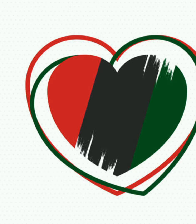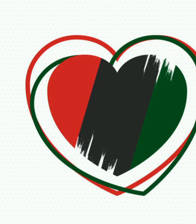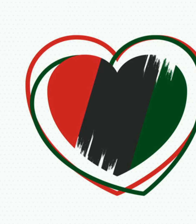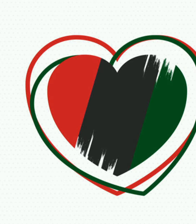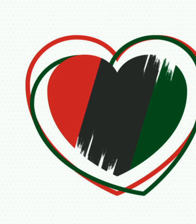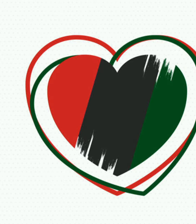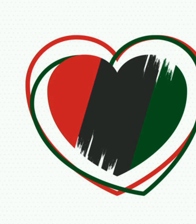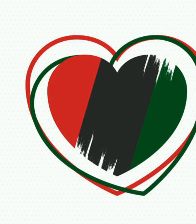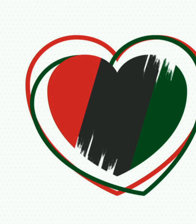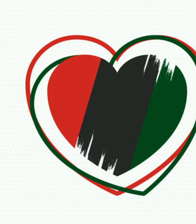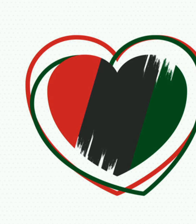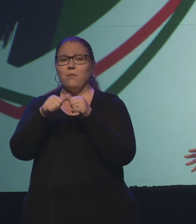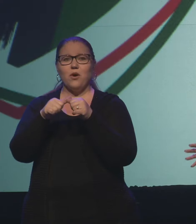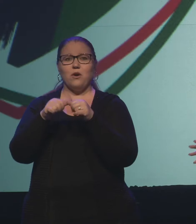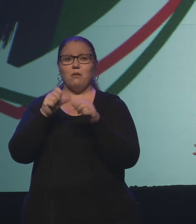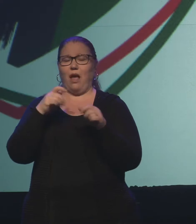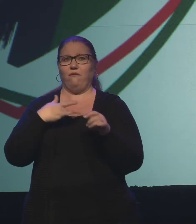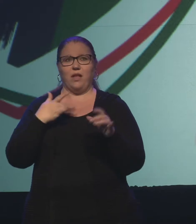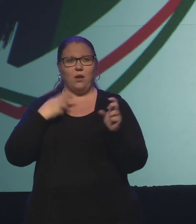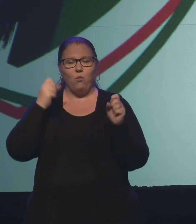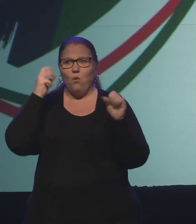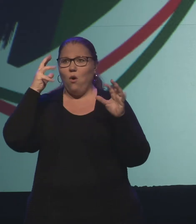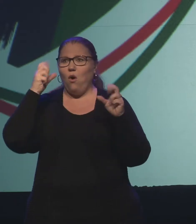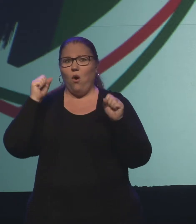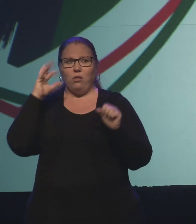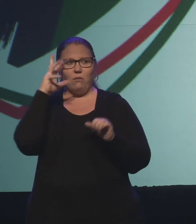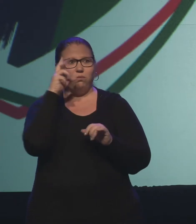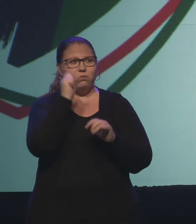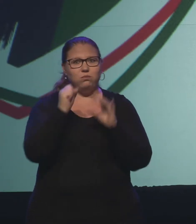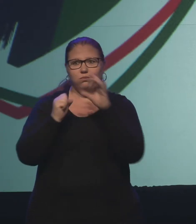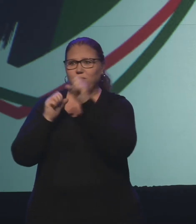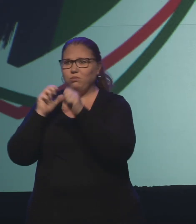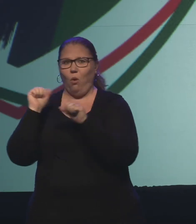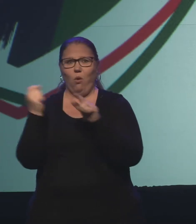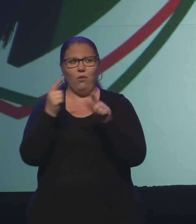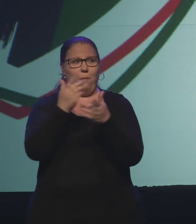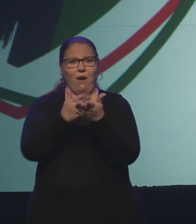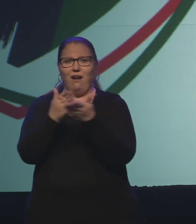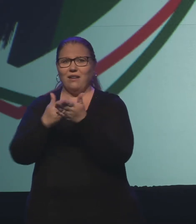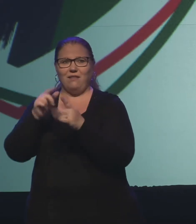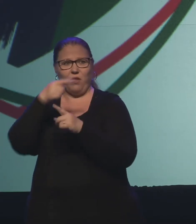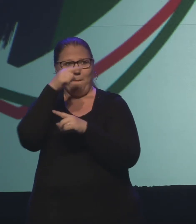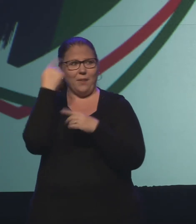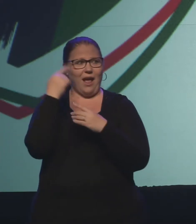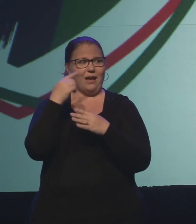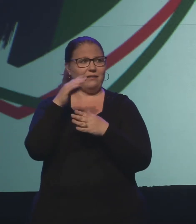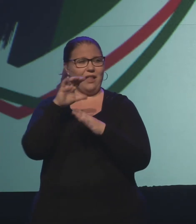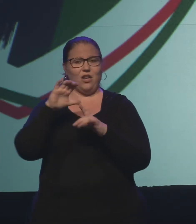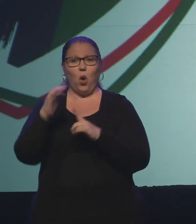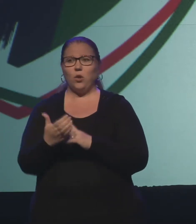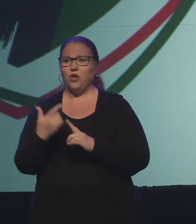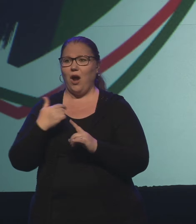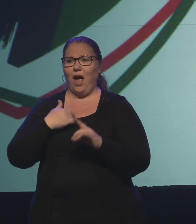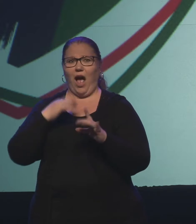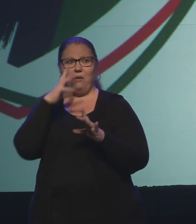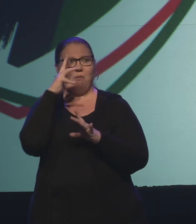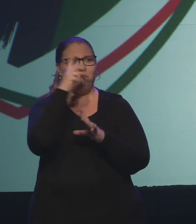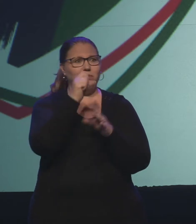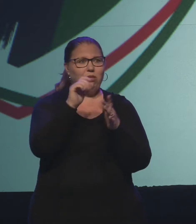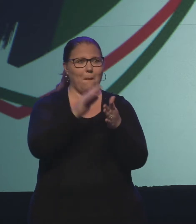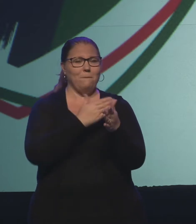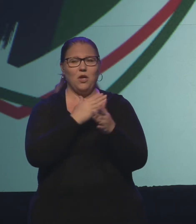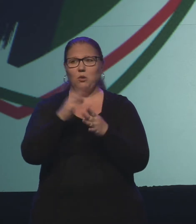I remember just being amazed at all the facets of Black culture. I was mesmerized by the music,